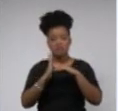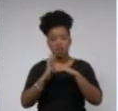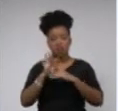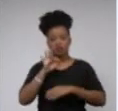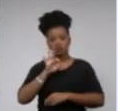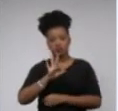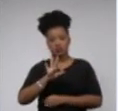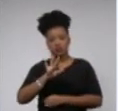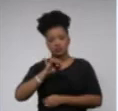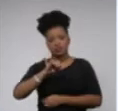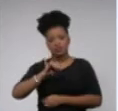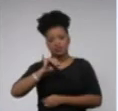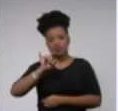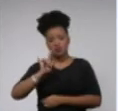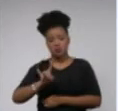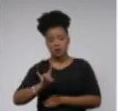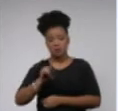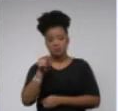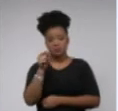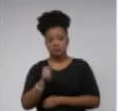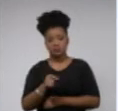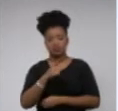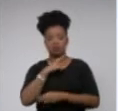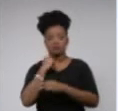971,869 and the mortality rate to